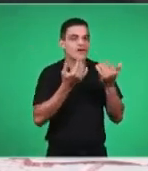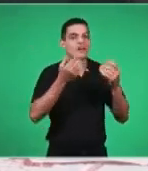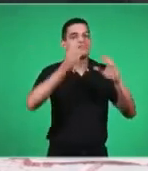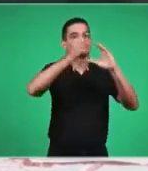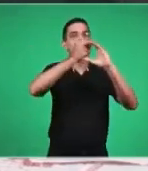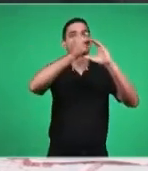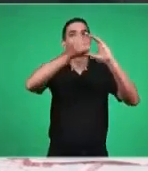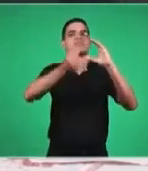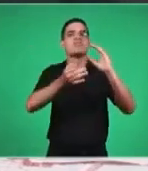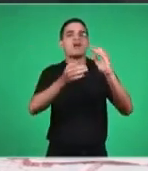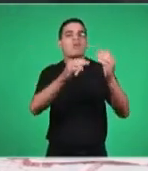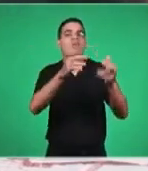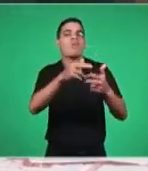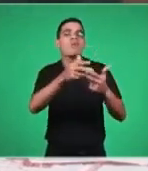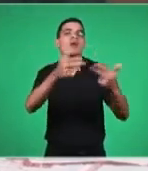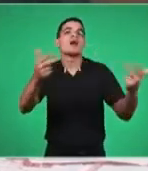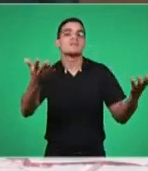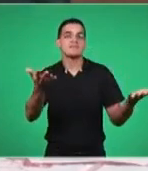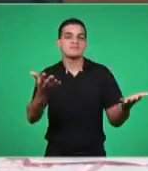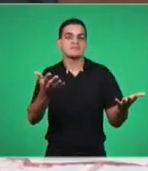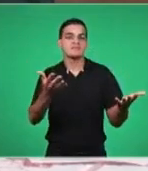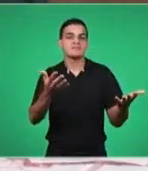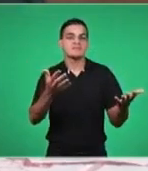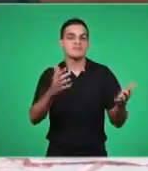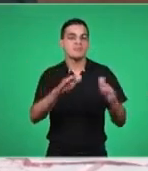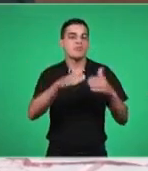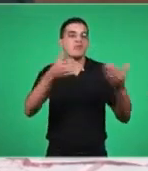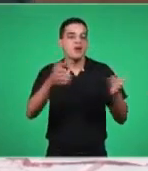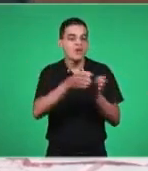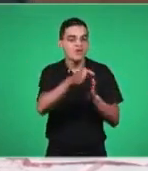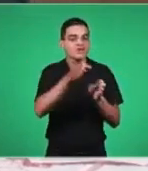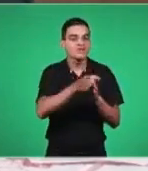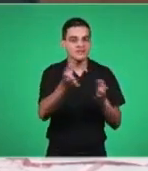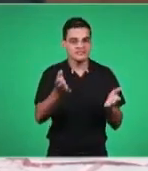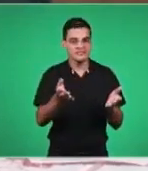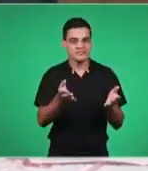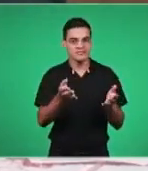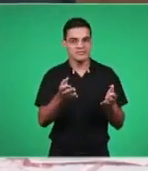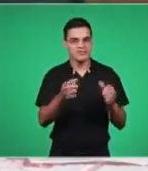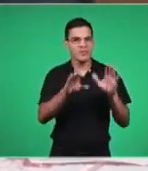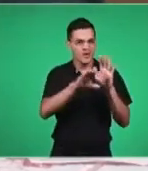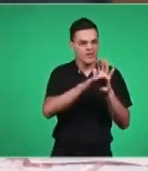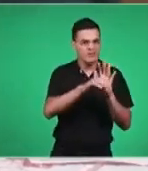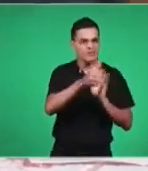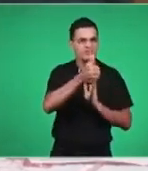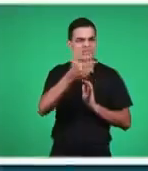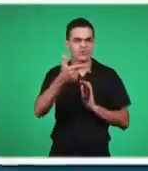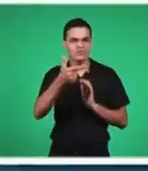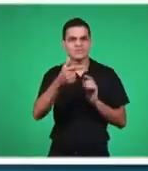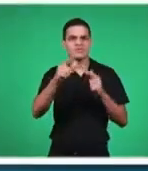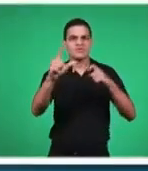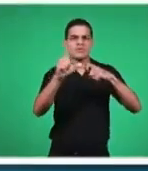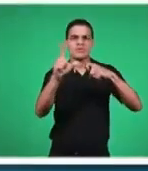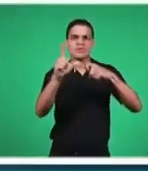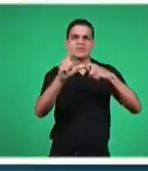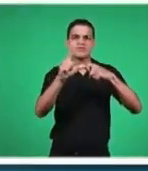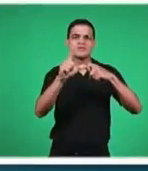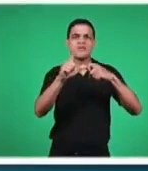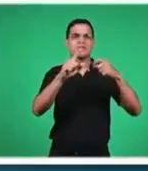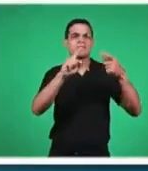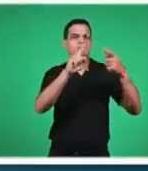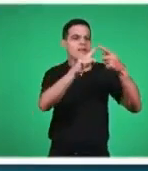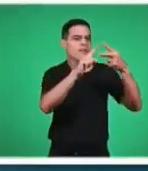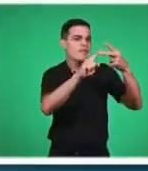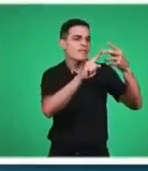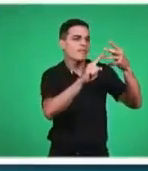of many excuses? State some of the aspects. So in Luke, when it talks